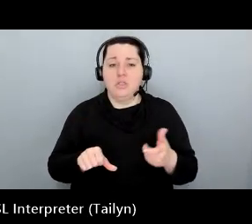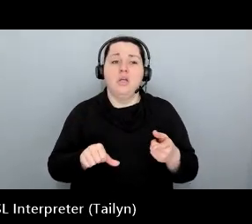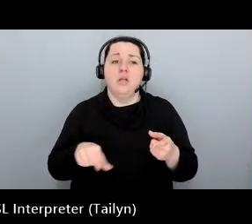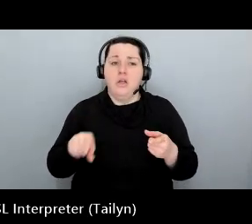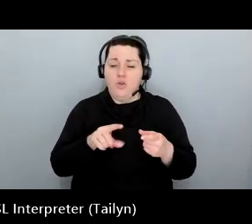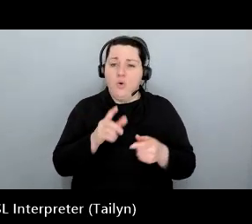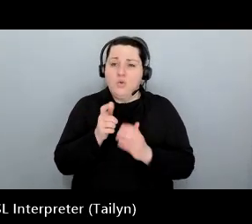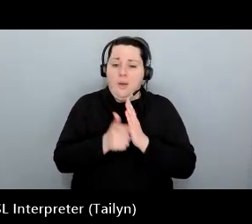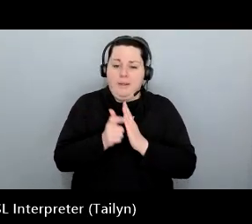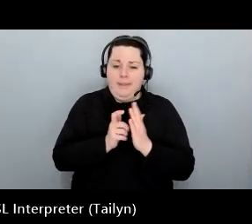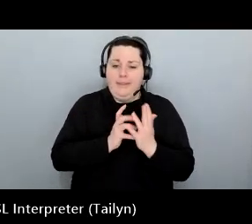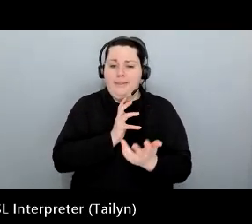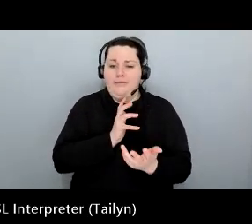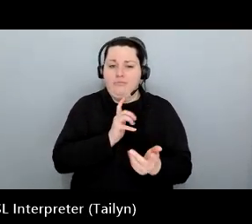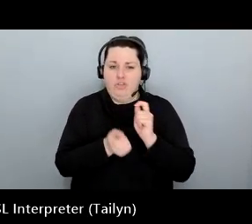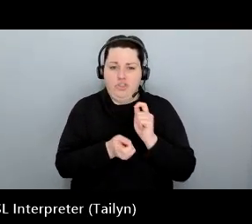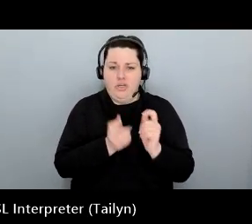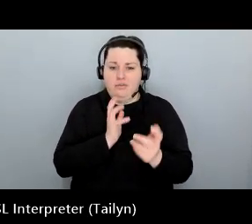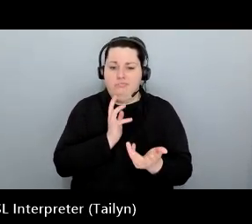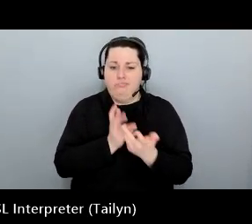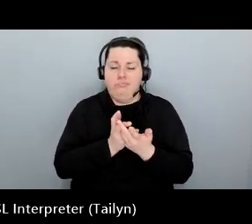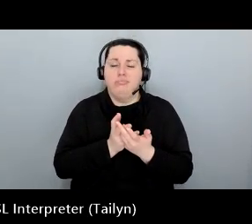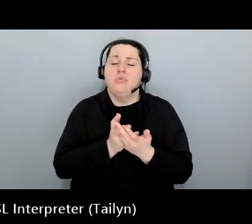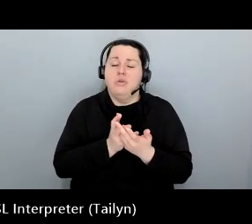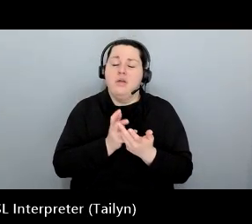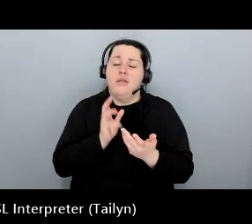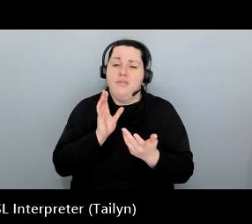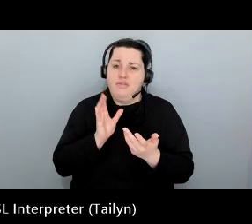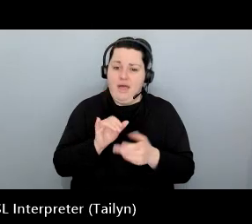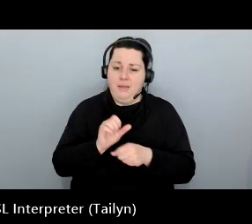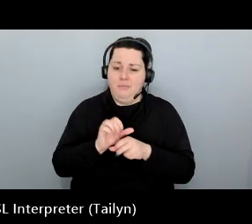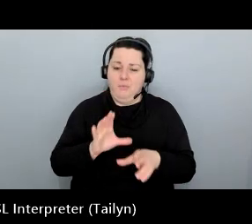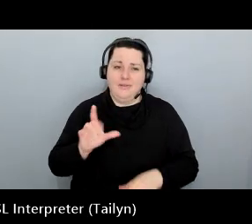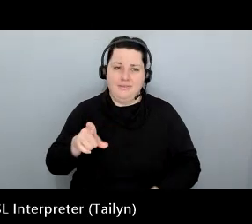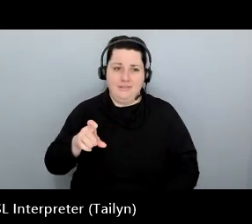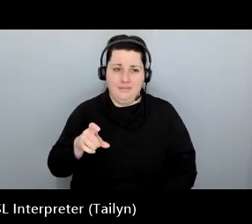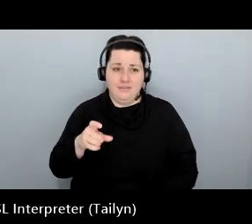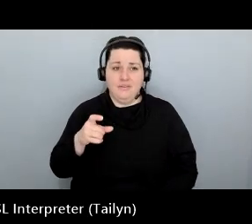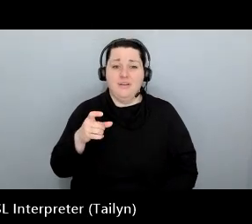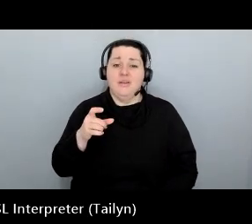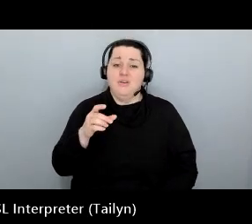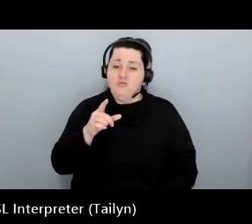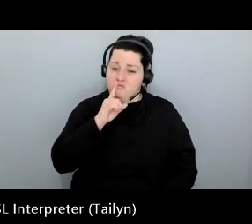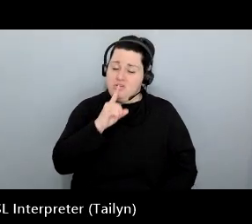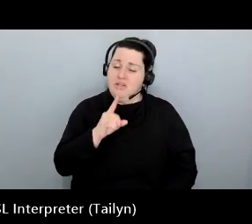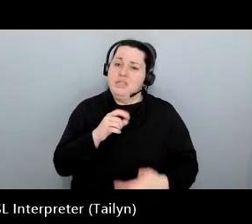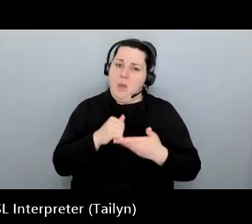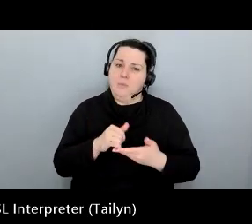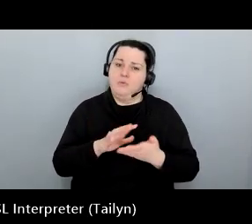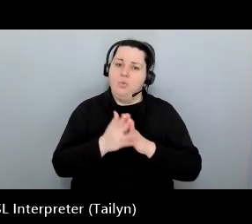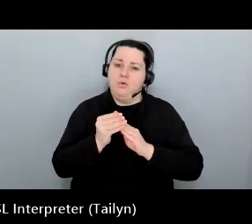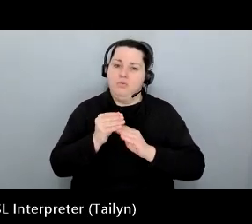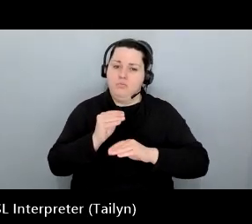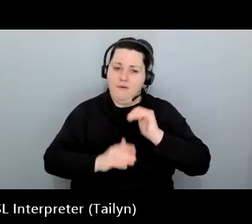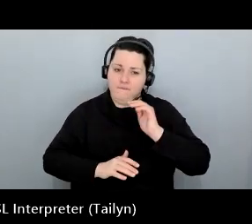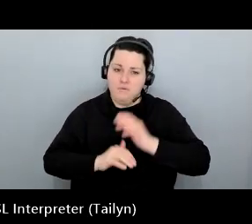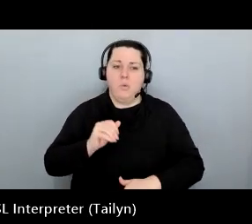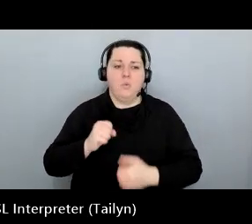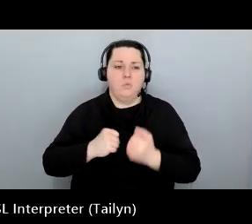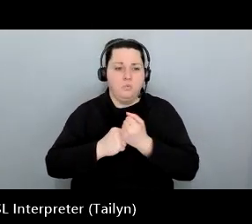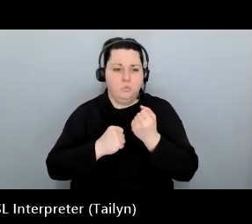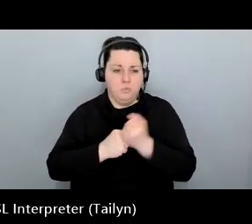adjust to meet the employee's needs in terms of enhancing comfort and support. So a lot of great